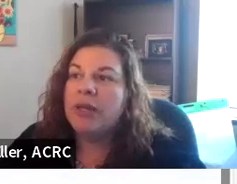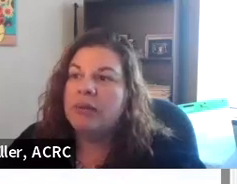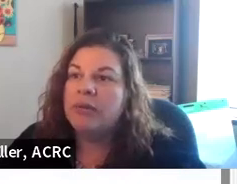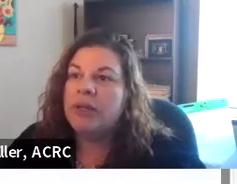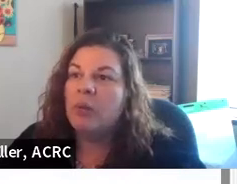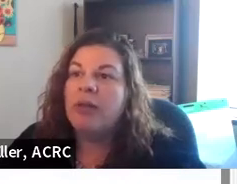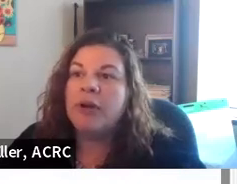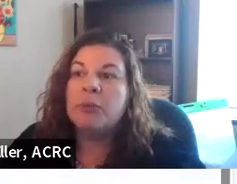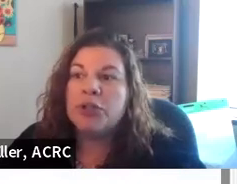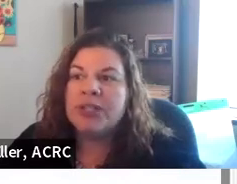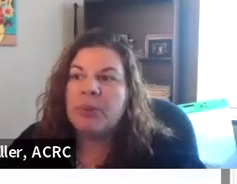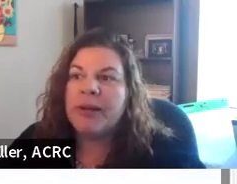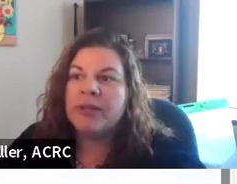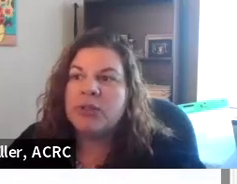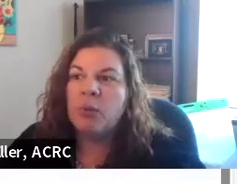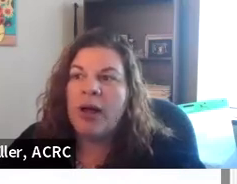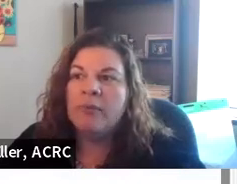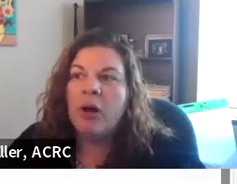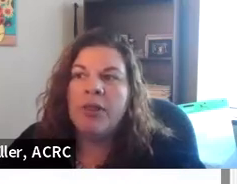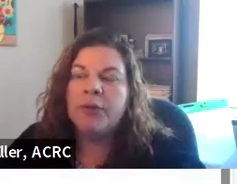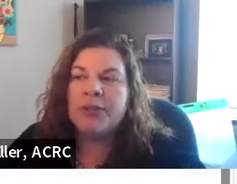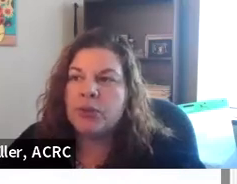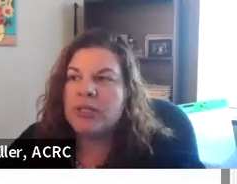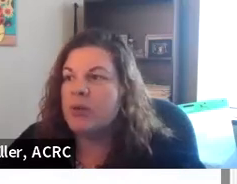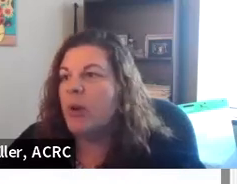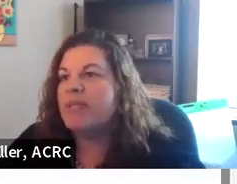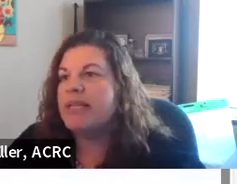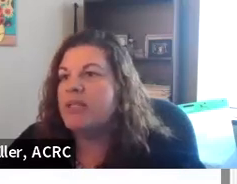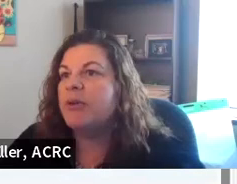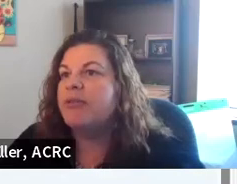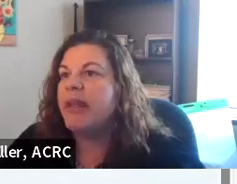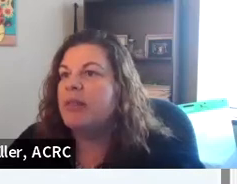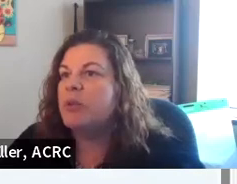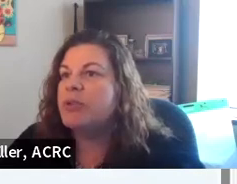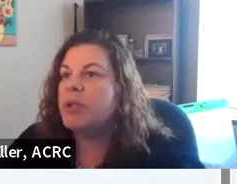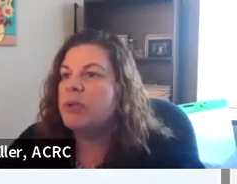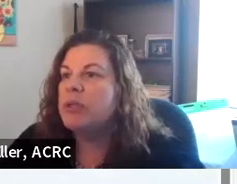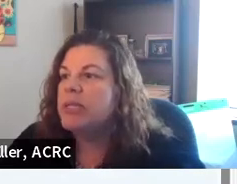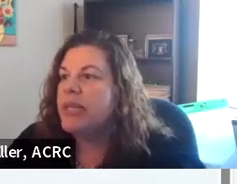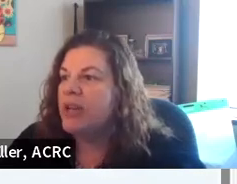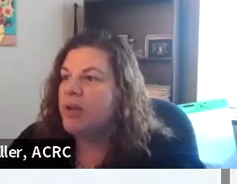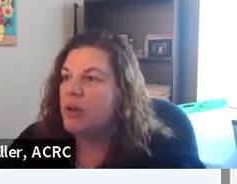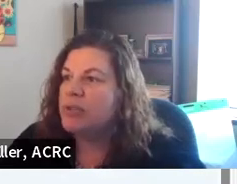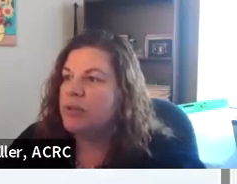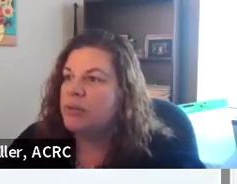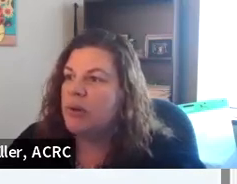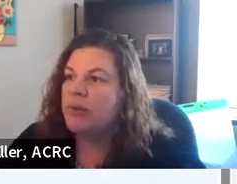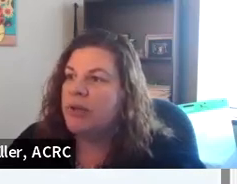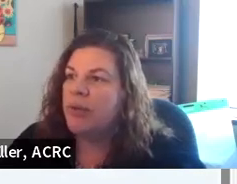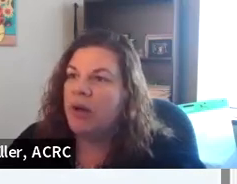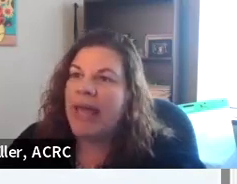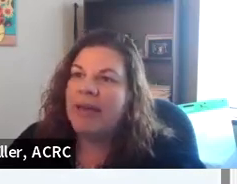all the wildfire emergency preparedness, other resources and websites that are available. So, and you can